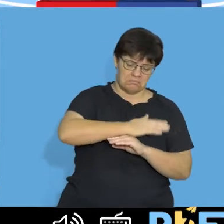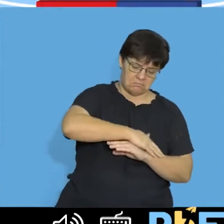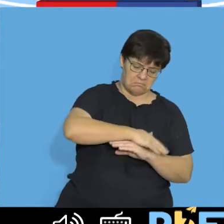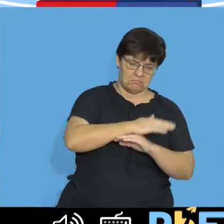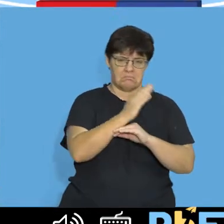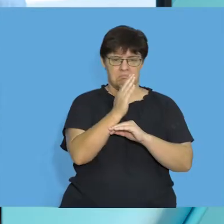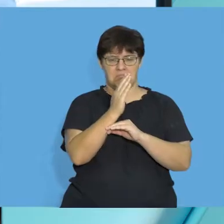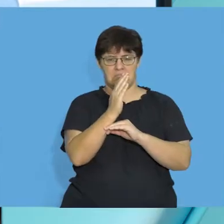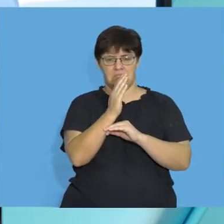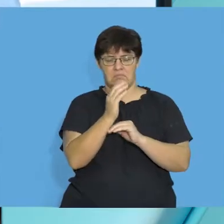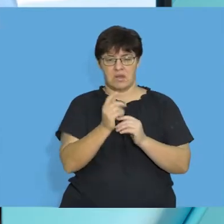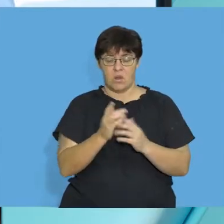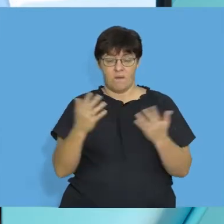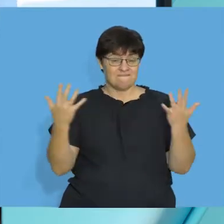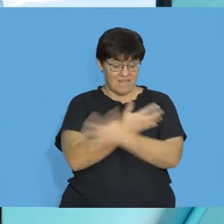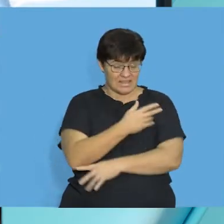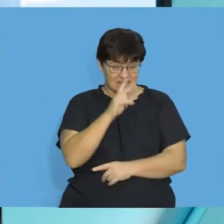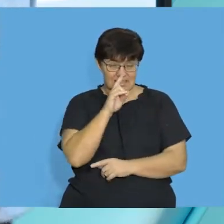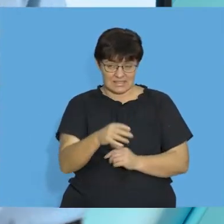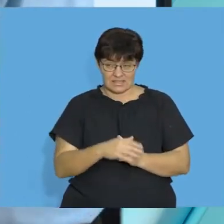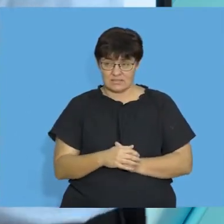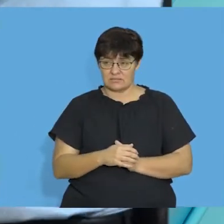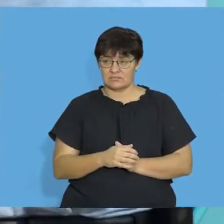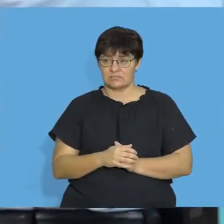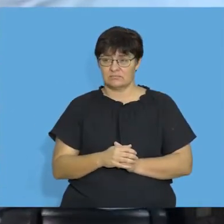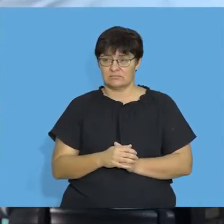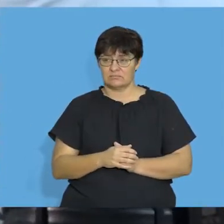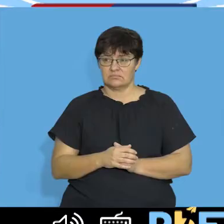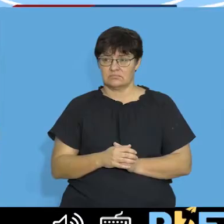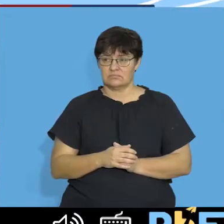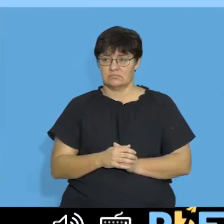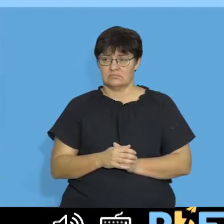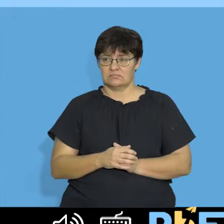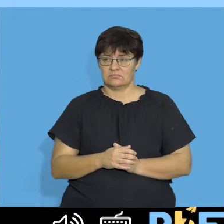I'm going to do is I'm going to move it quickly as I can.